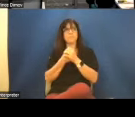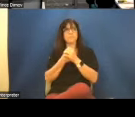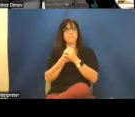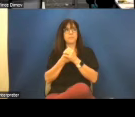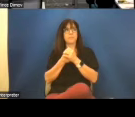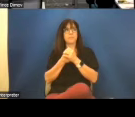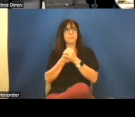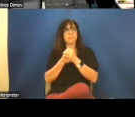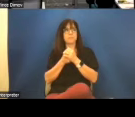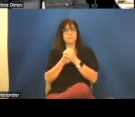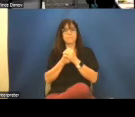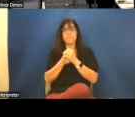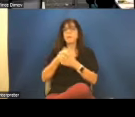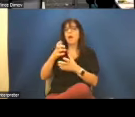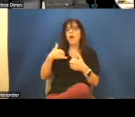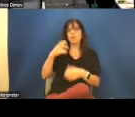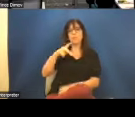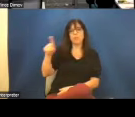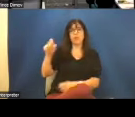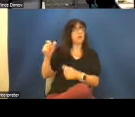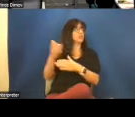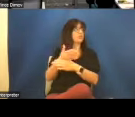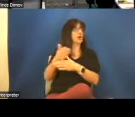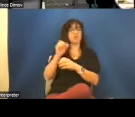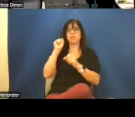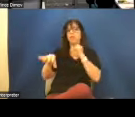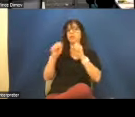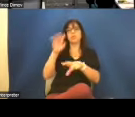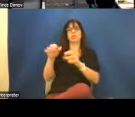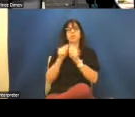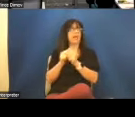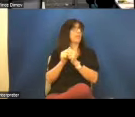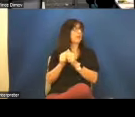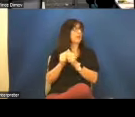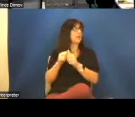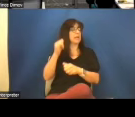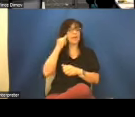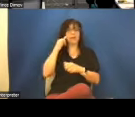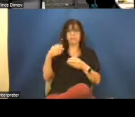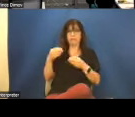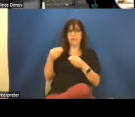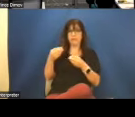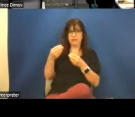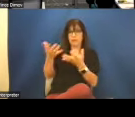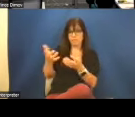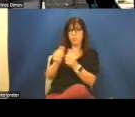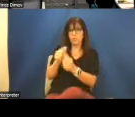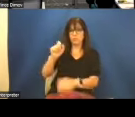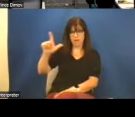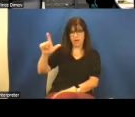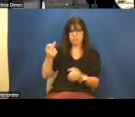I kind of have a PowerPoint we can share. Like I said, I just threw things together. Is if we administer with